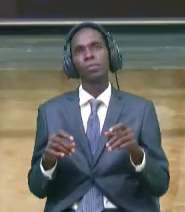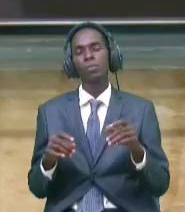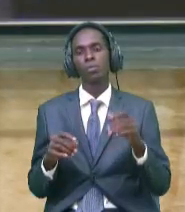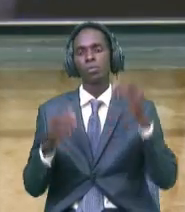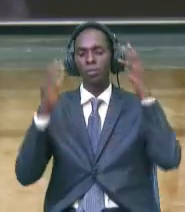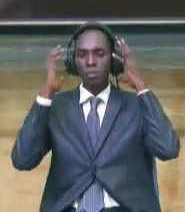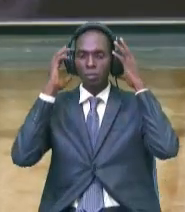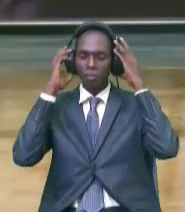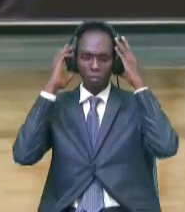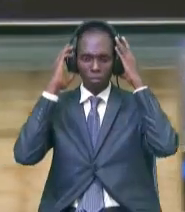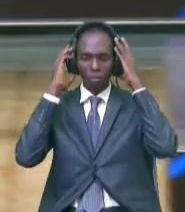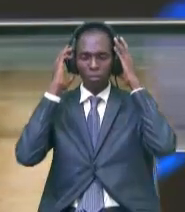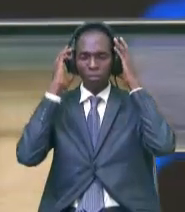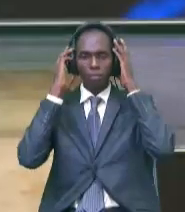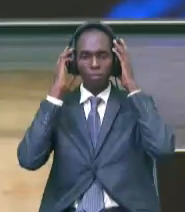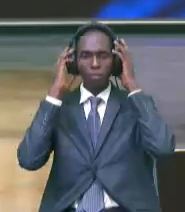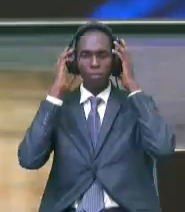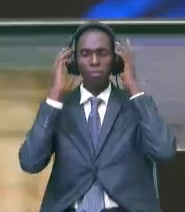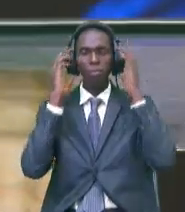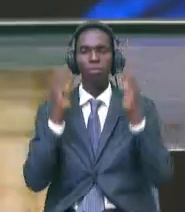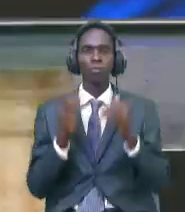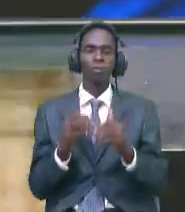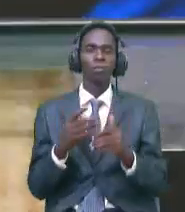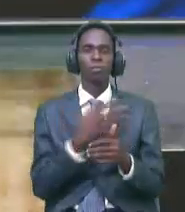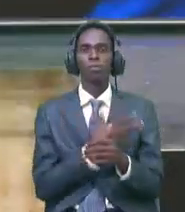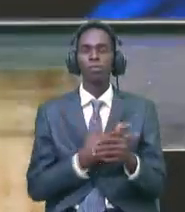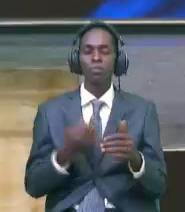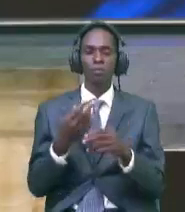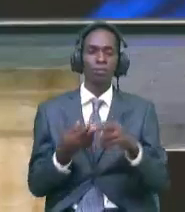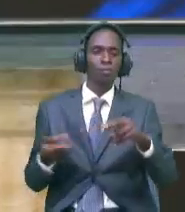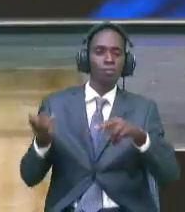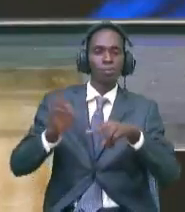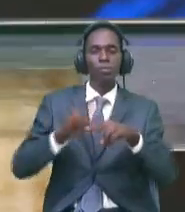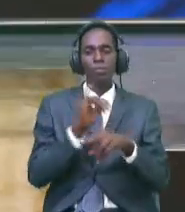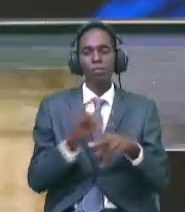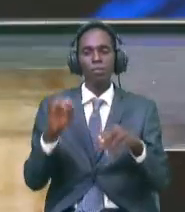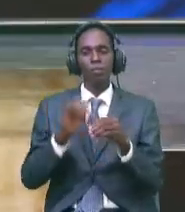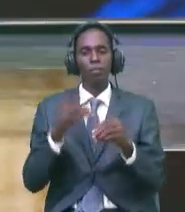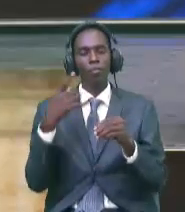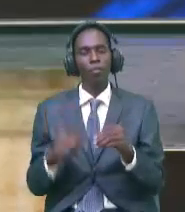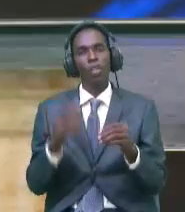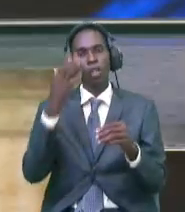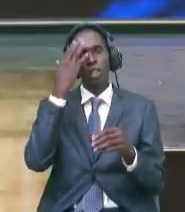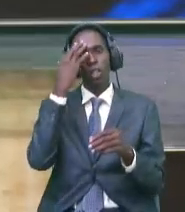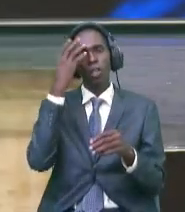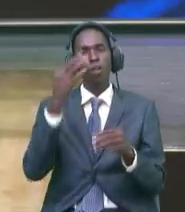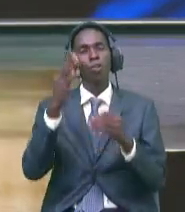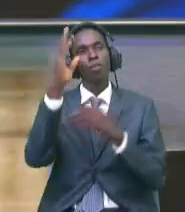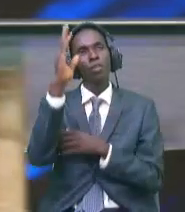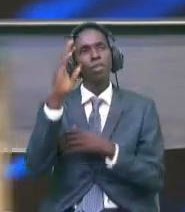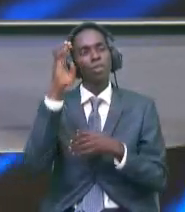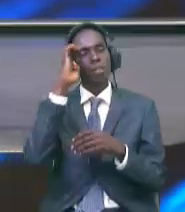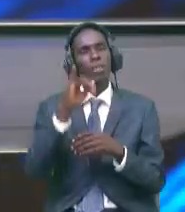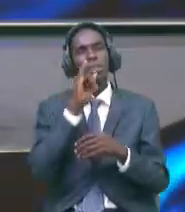the Lord, being fruitful in every good work and increasing in the knowledge of God. He's